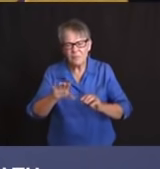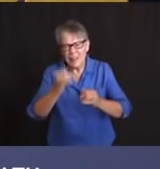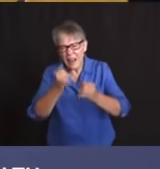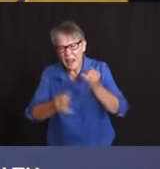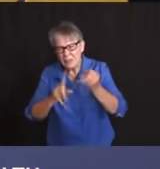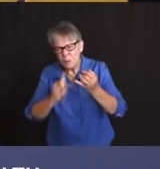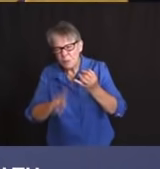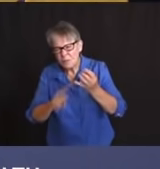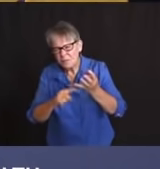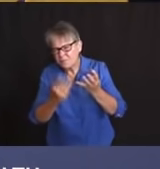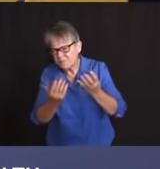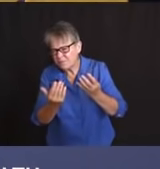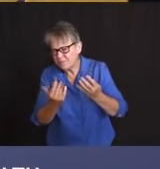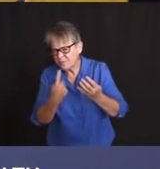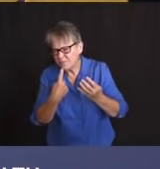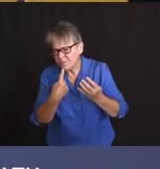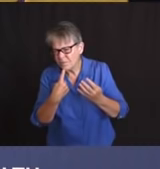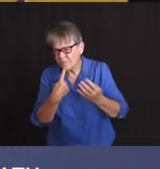is there any way to prevent this?